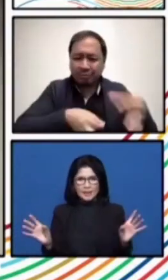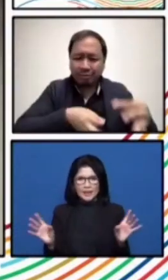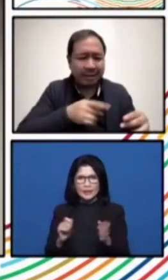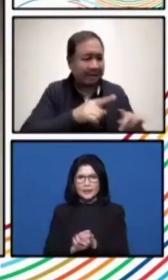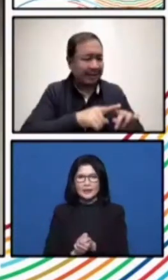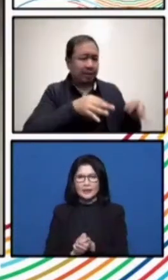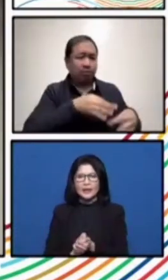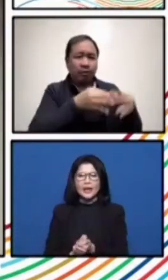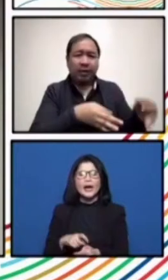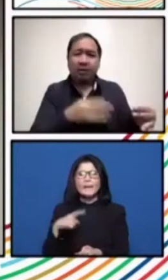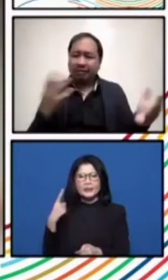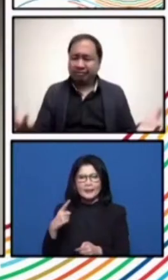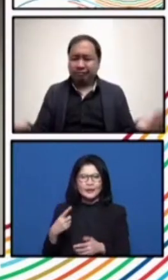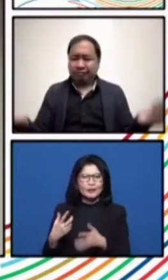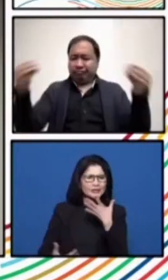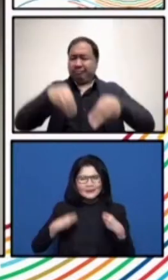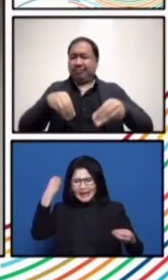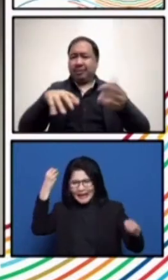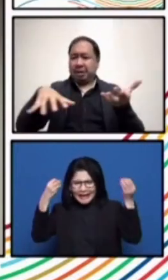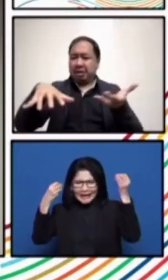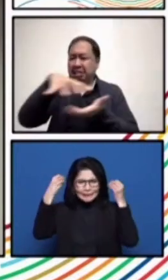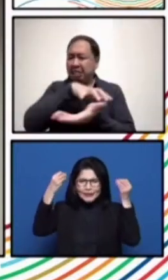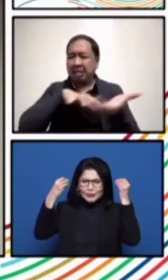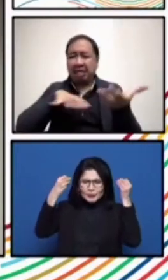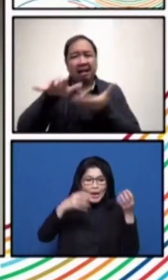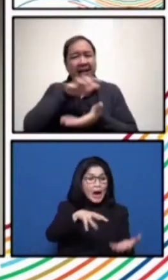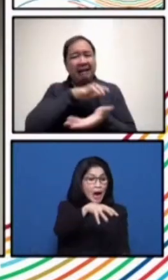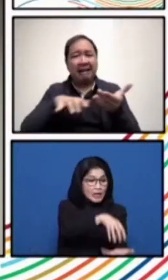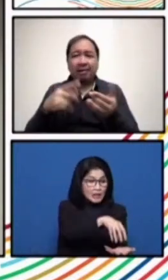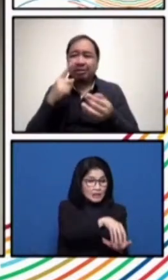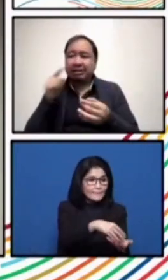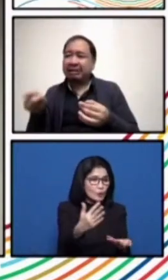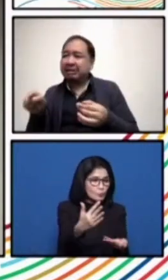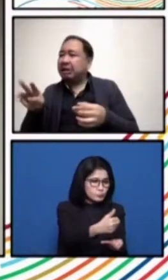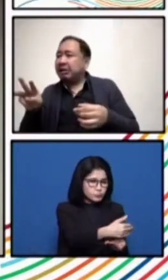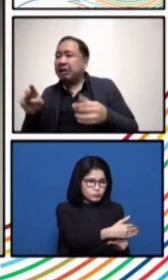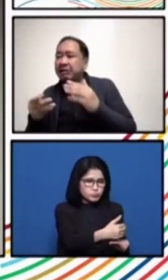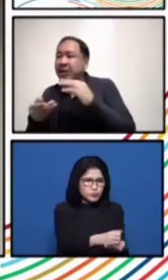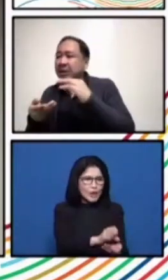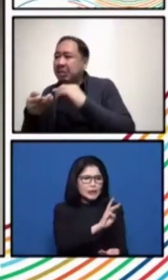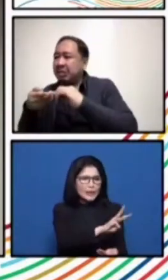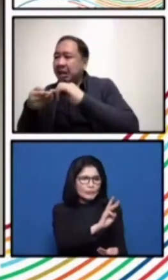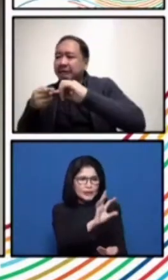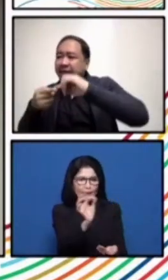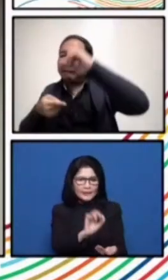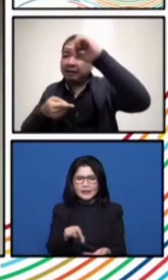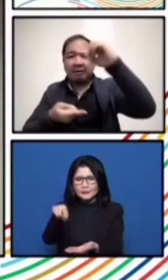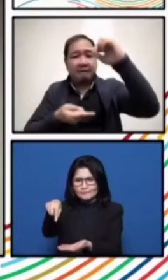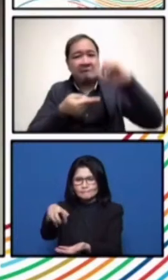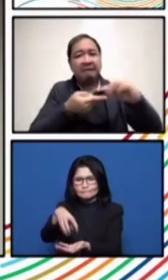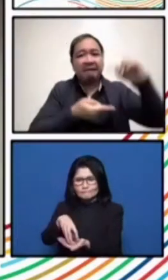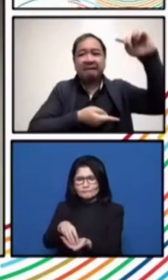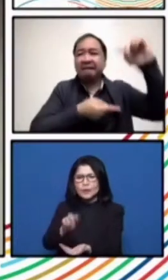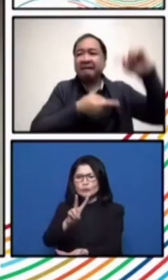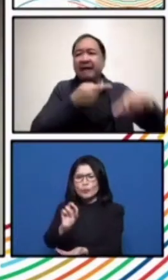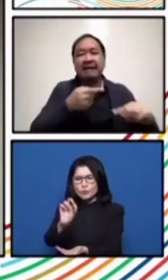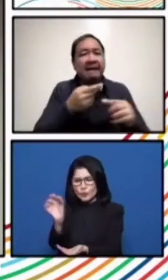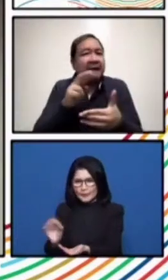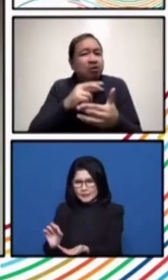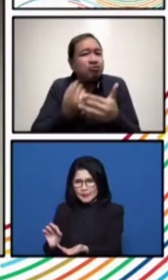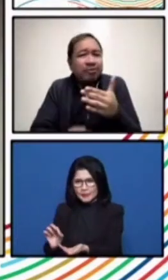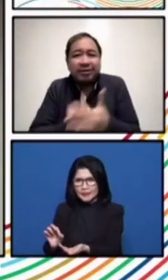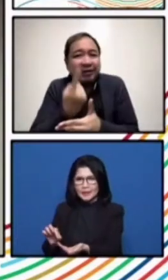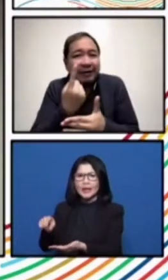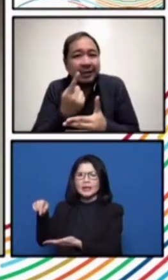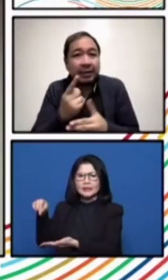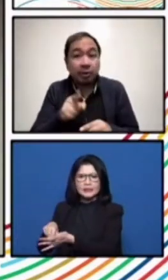disability prevalence is three percent someplace else says it's 20 percent it also undermines the effectiveness of the data because we